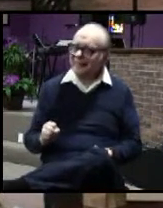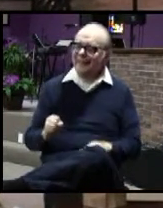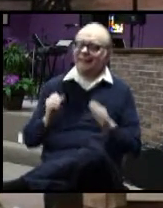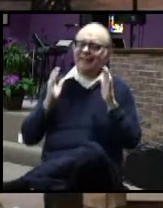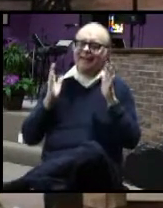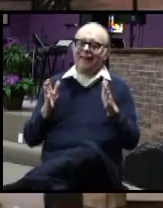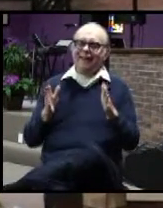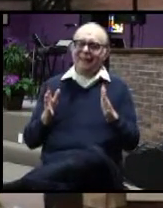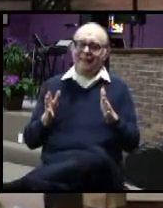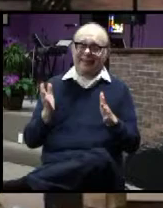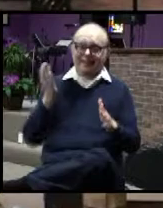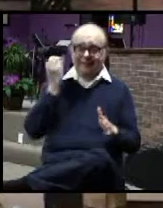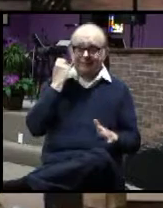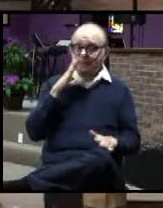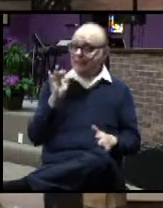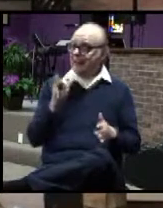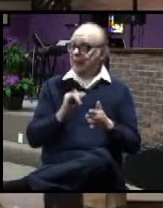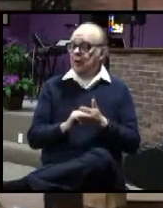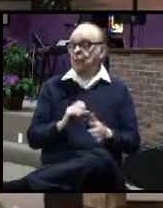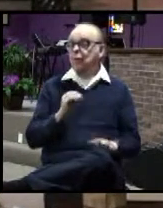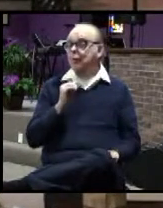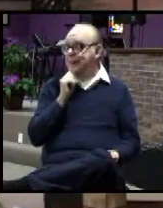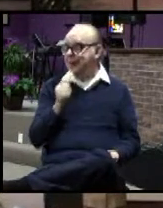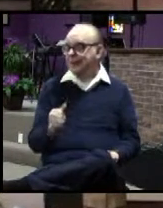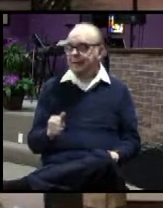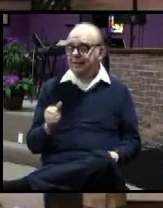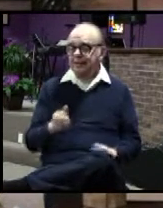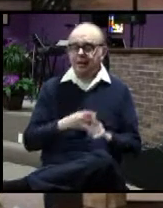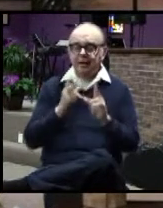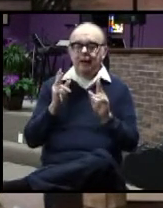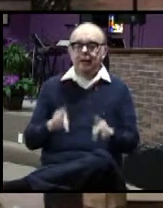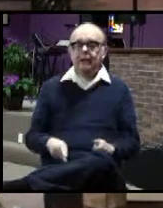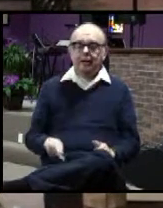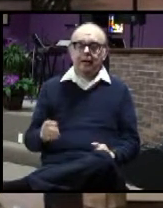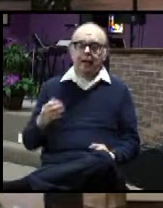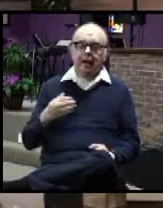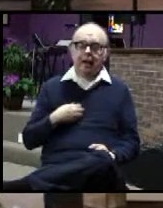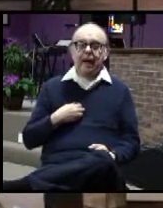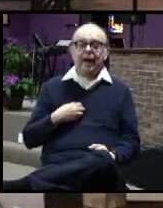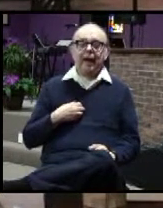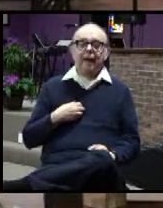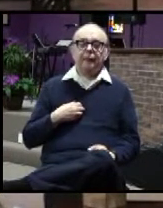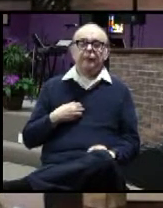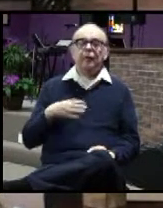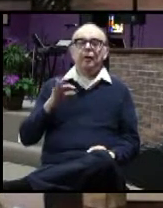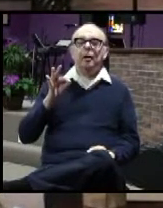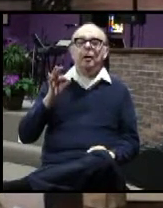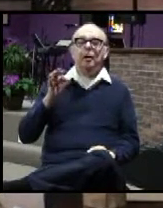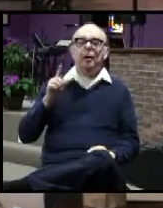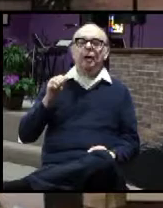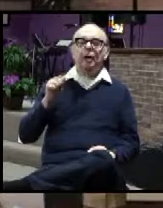whether you like it or not, every one of us are cracked and flawed.